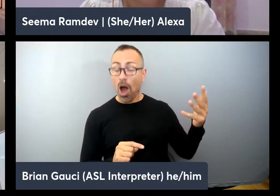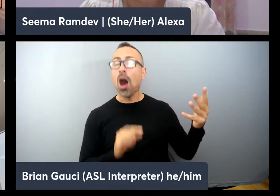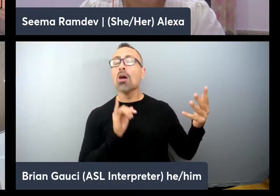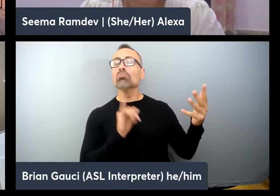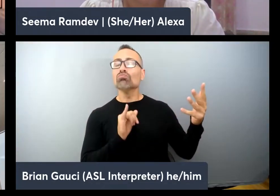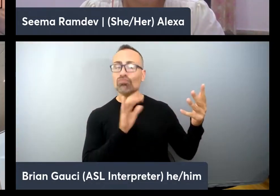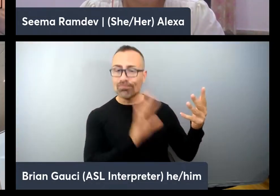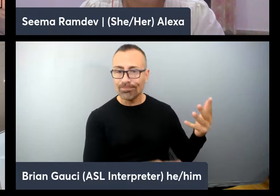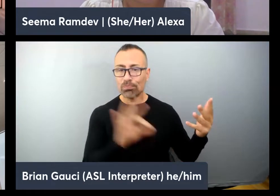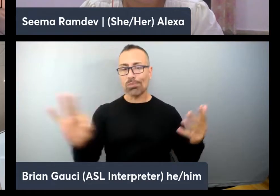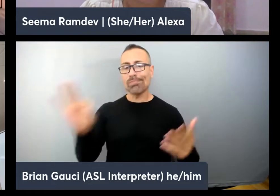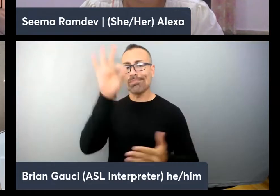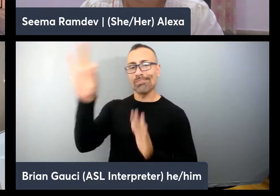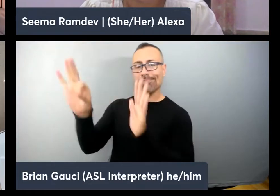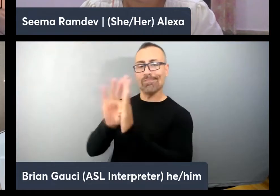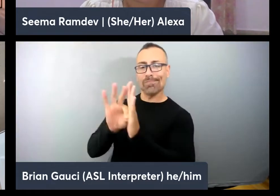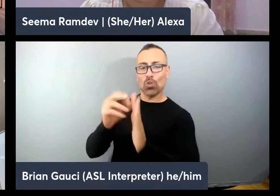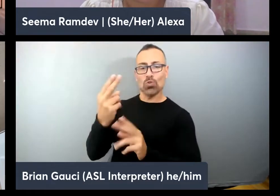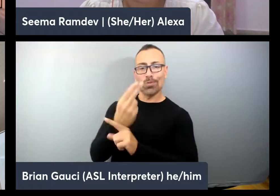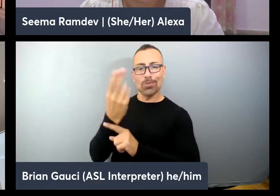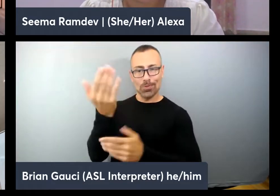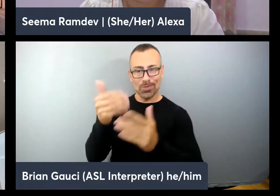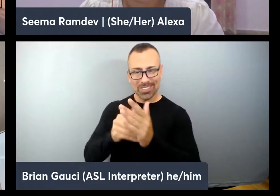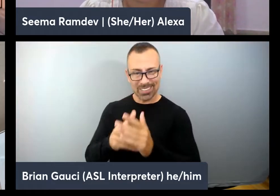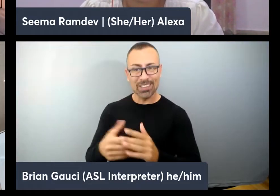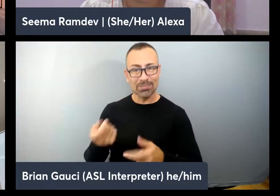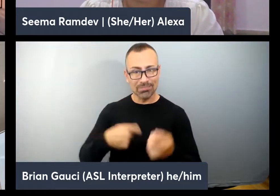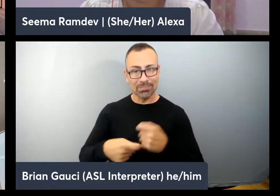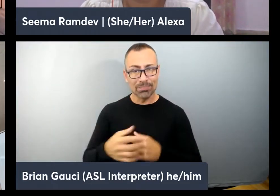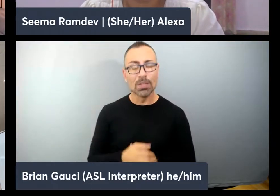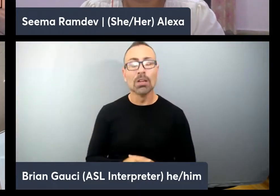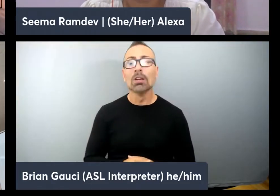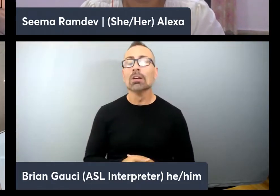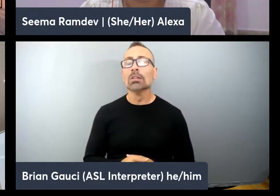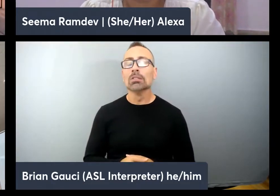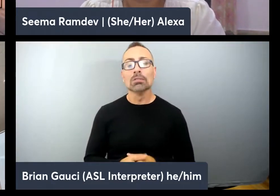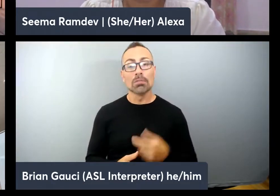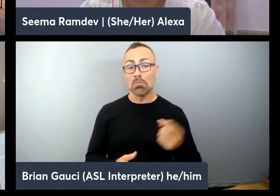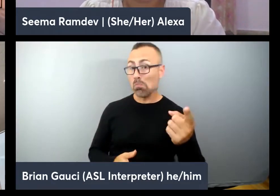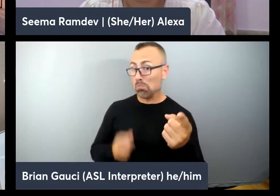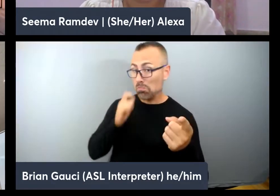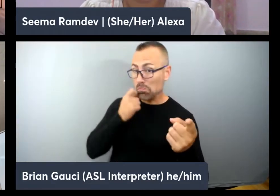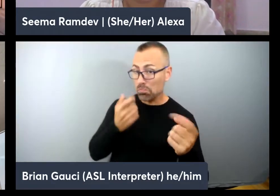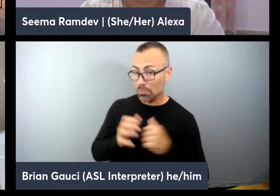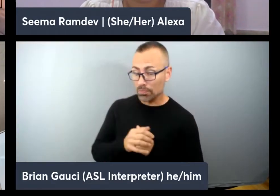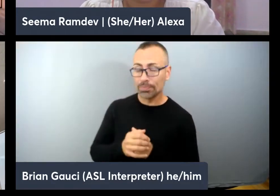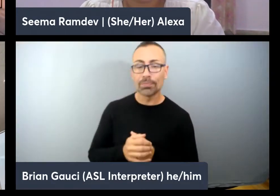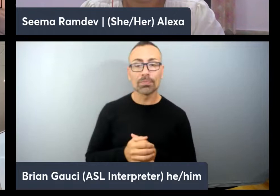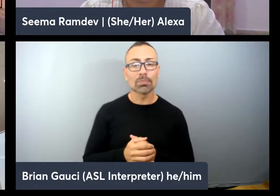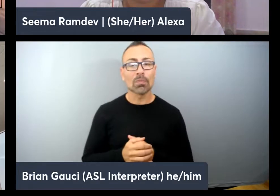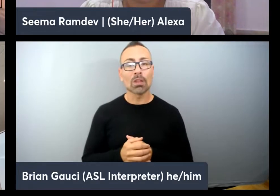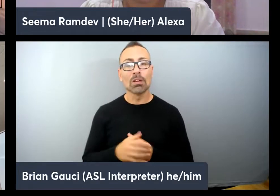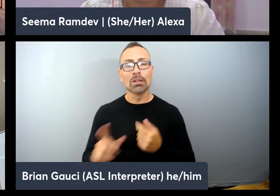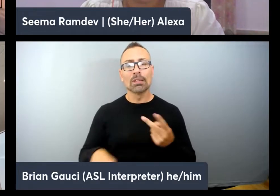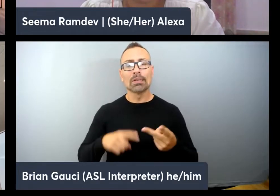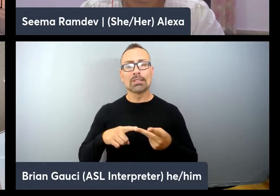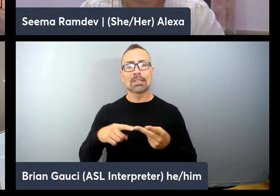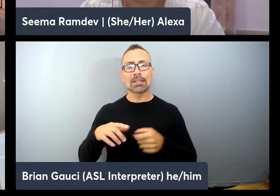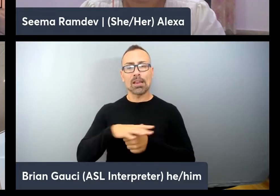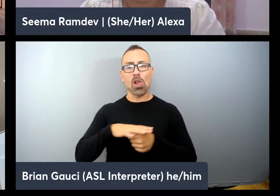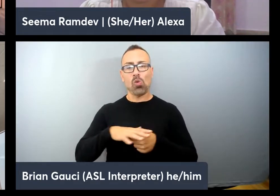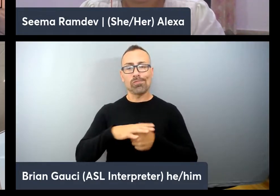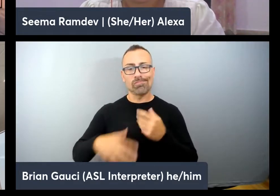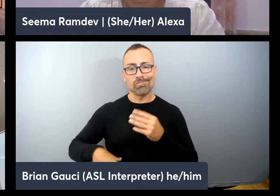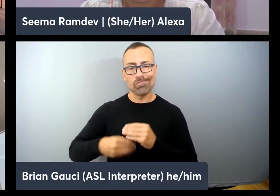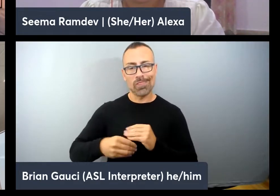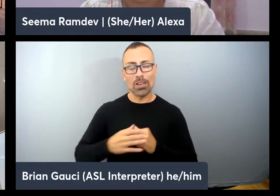Yeah, Yeah. cool. So the second area is in the area of feature management. So although a